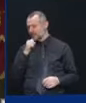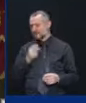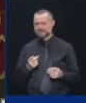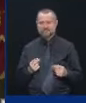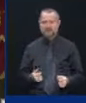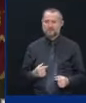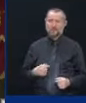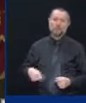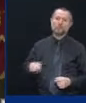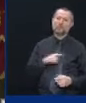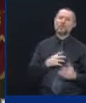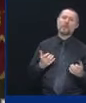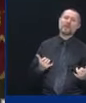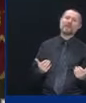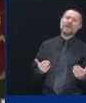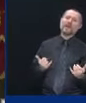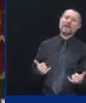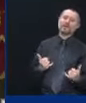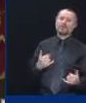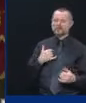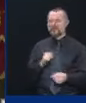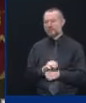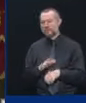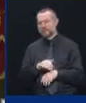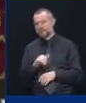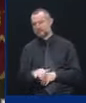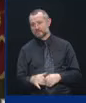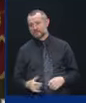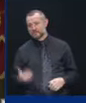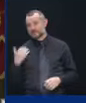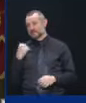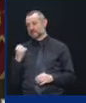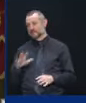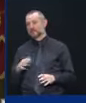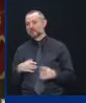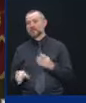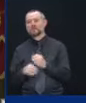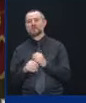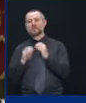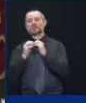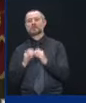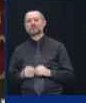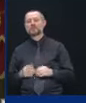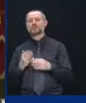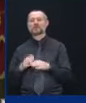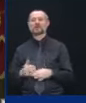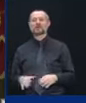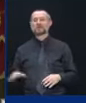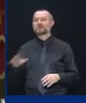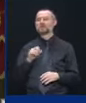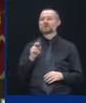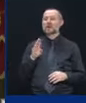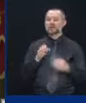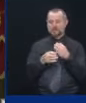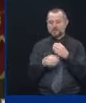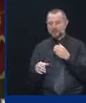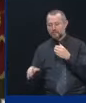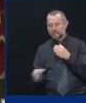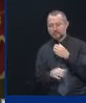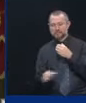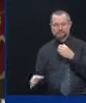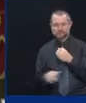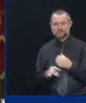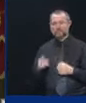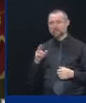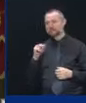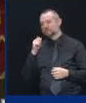press would like, but we're working on it. Over the weekend, we added demographic data broken down by subcategories, so you can see the race and